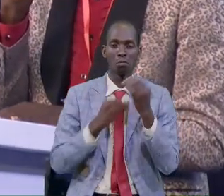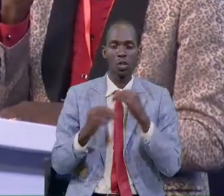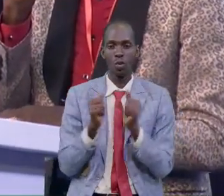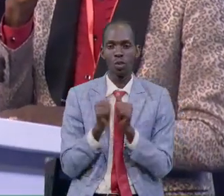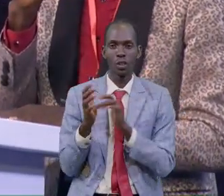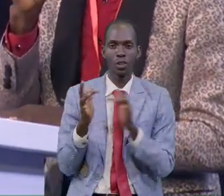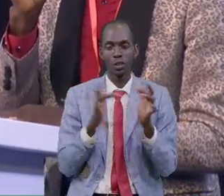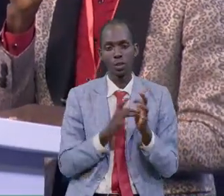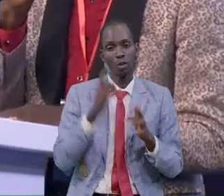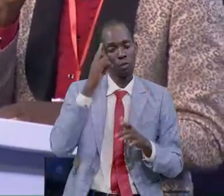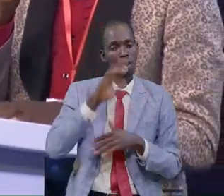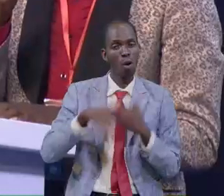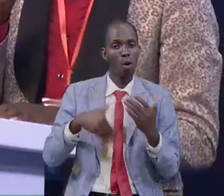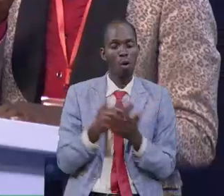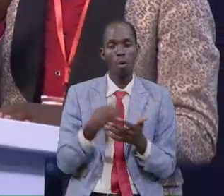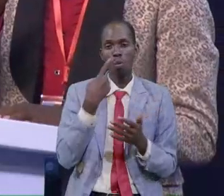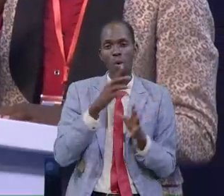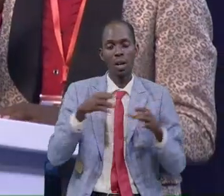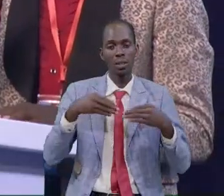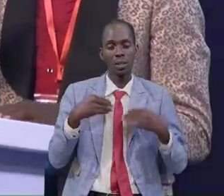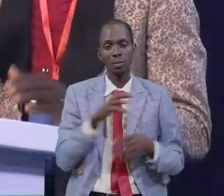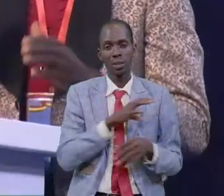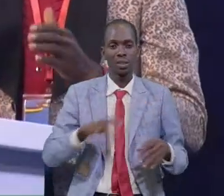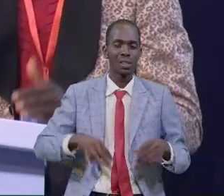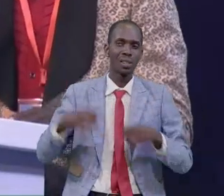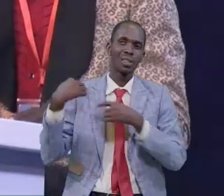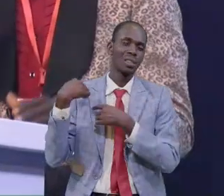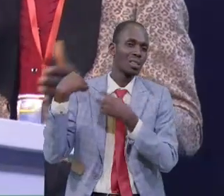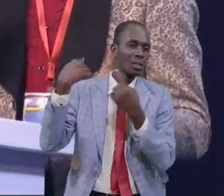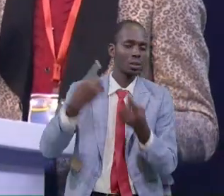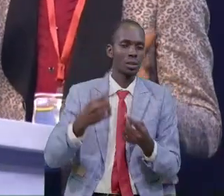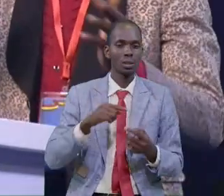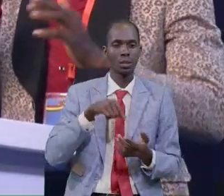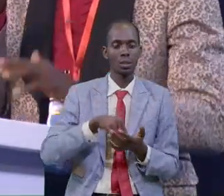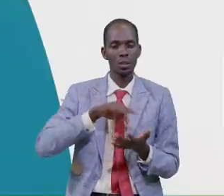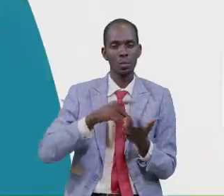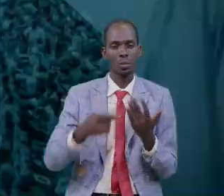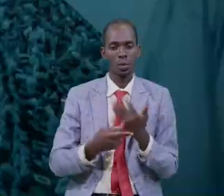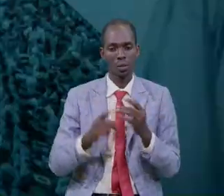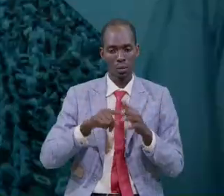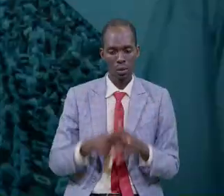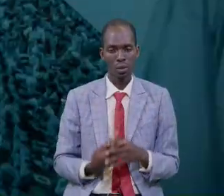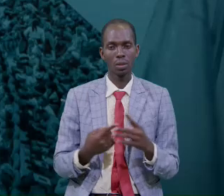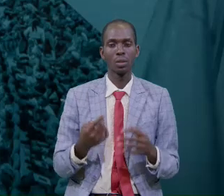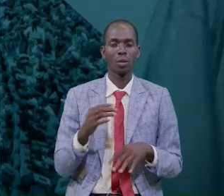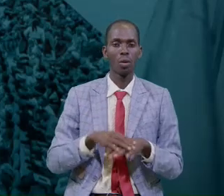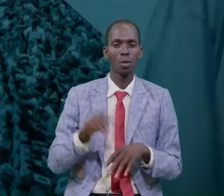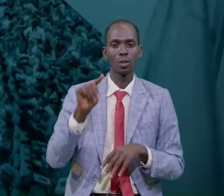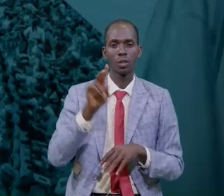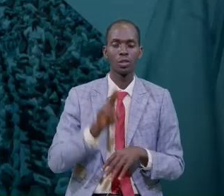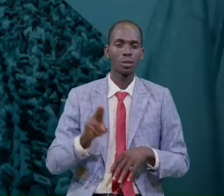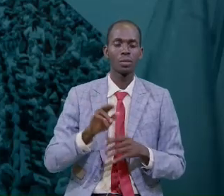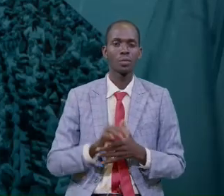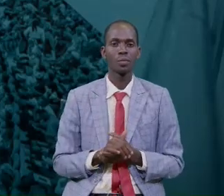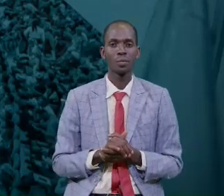to Christ since we came here. If you bring a share, you may dear see any idea who am I, Christ or you know, any Christ or beton said